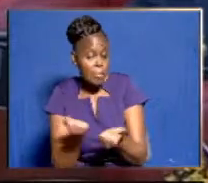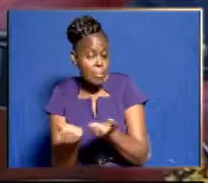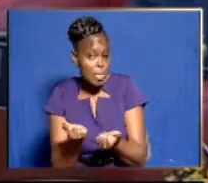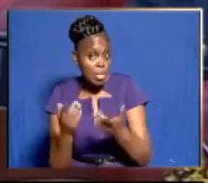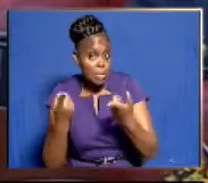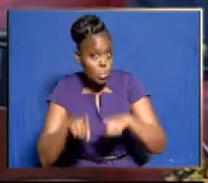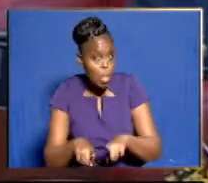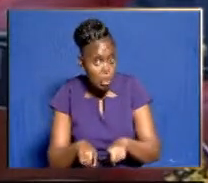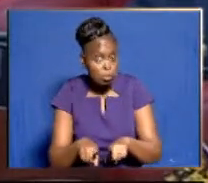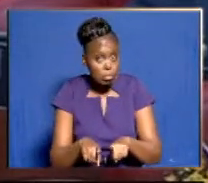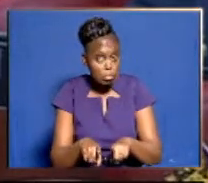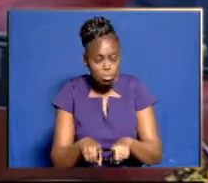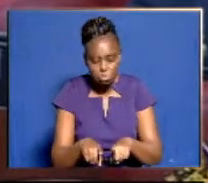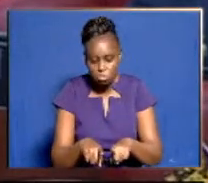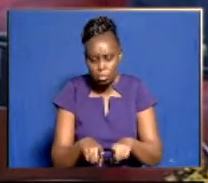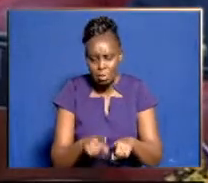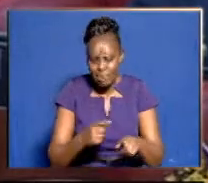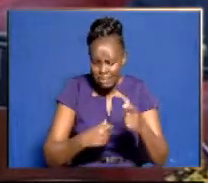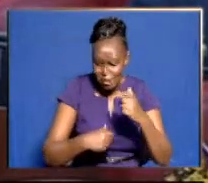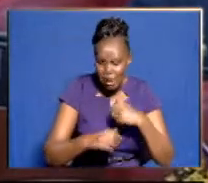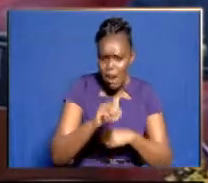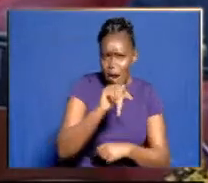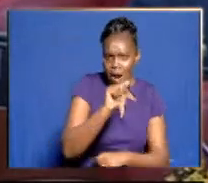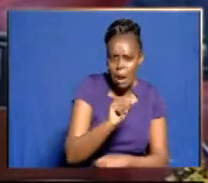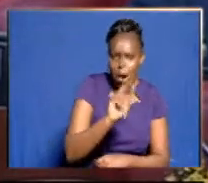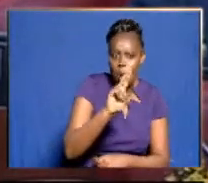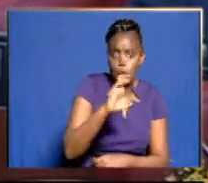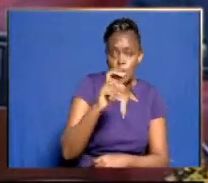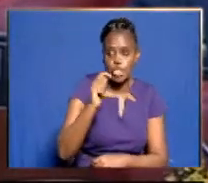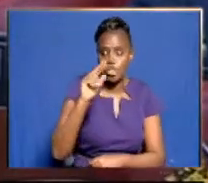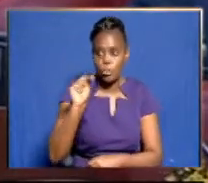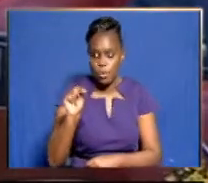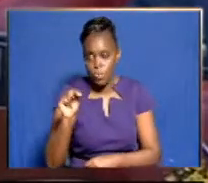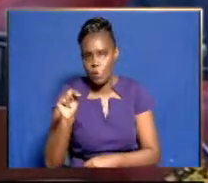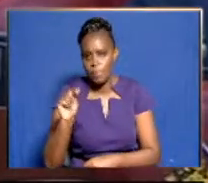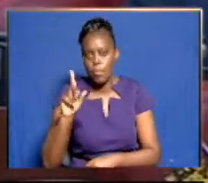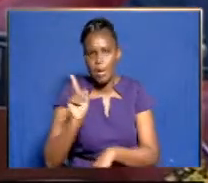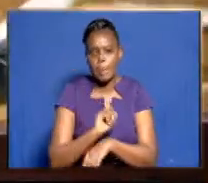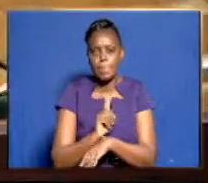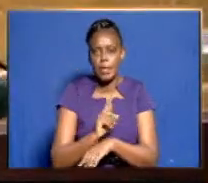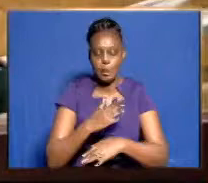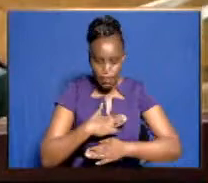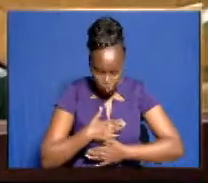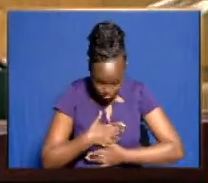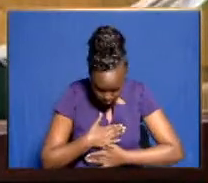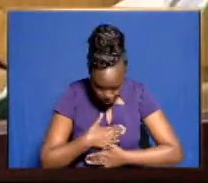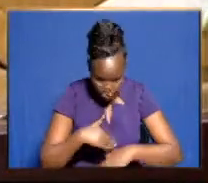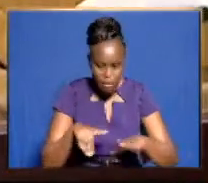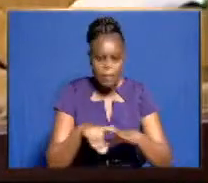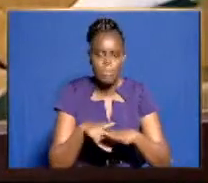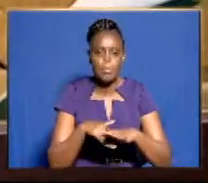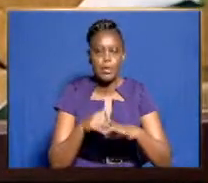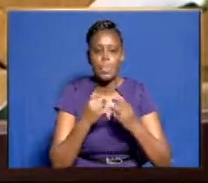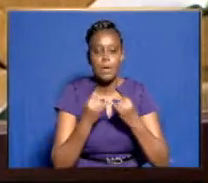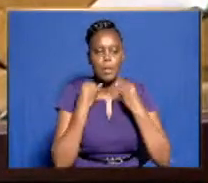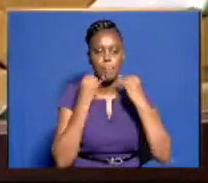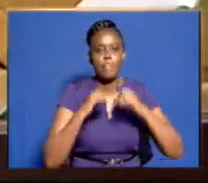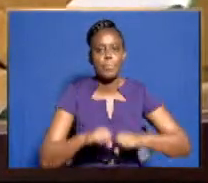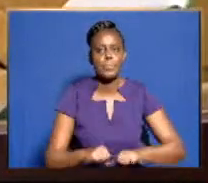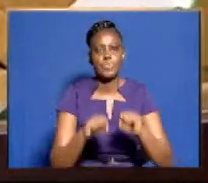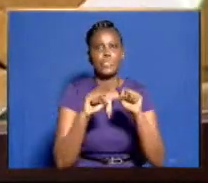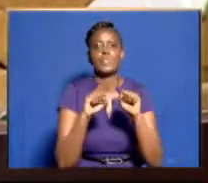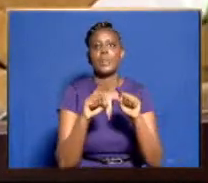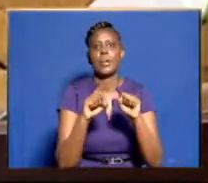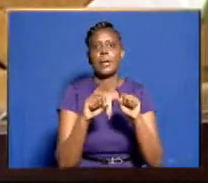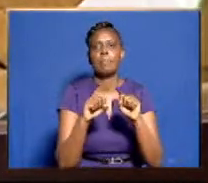being auctioned, and more so even our banking Just a minute, Honorable Member for Odaya. Just to inform the chairs that